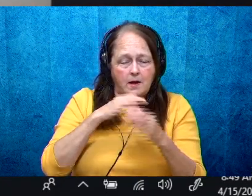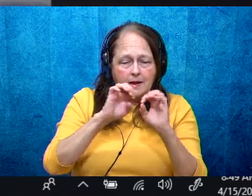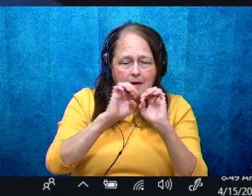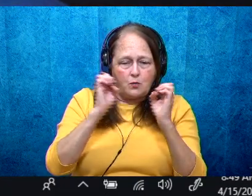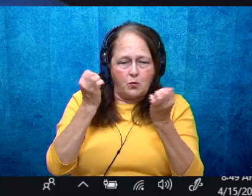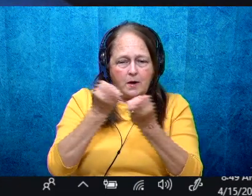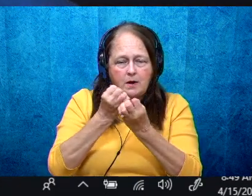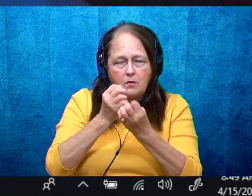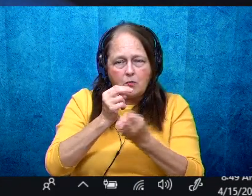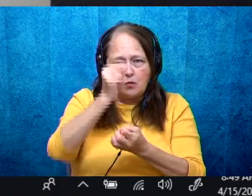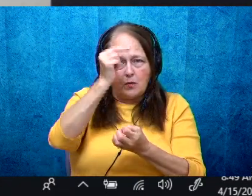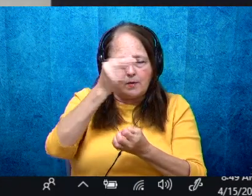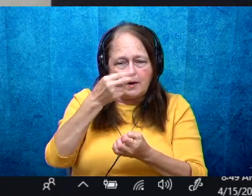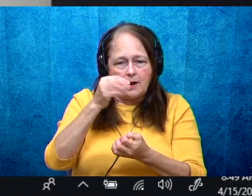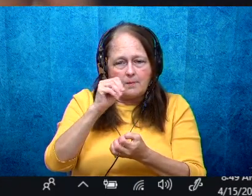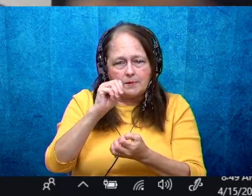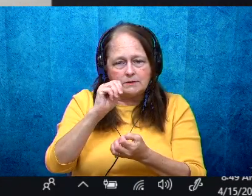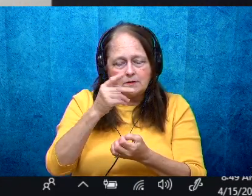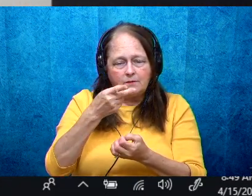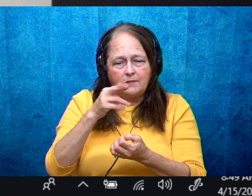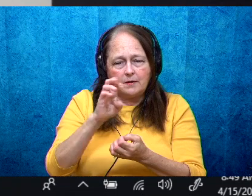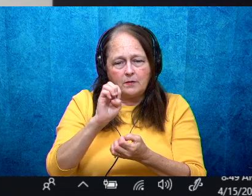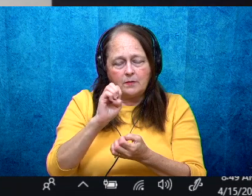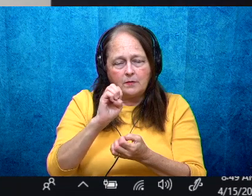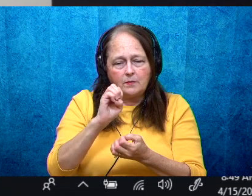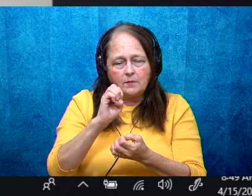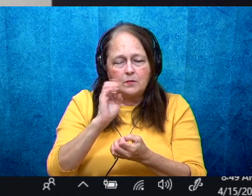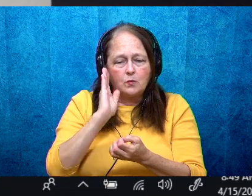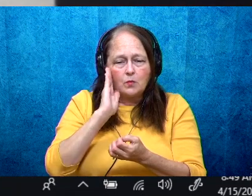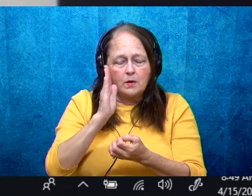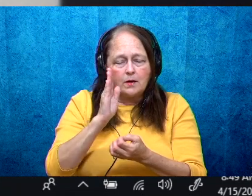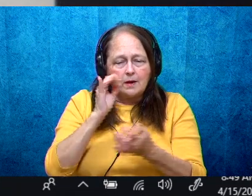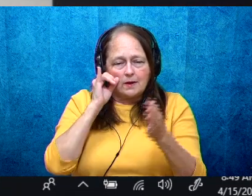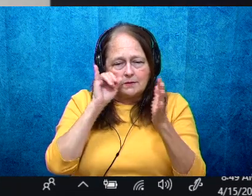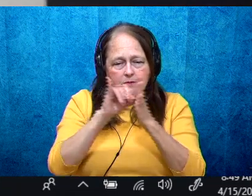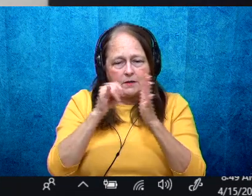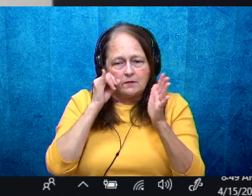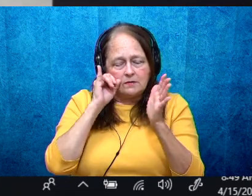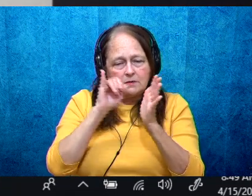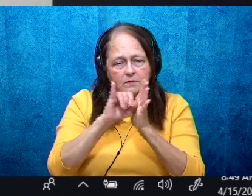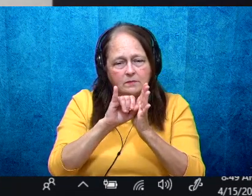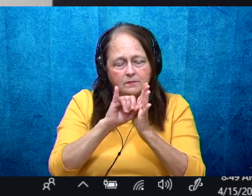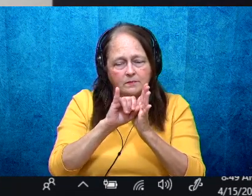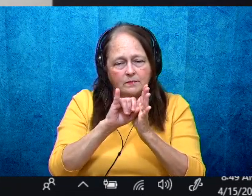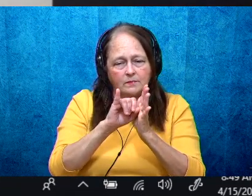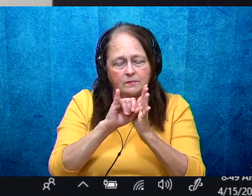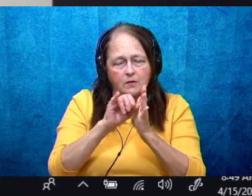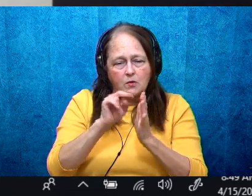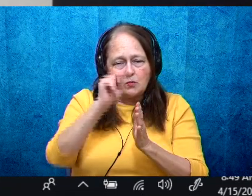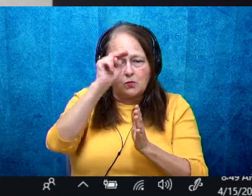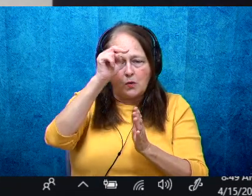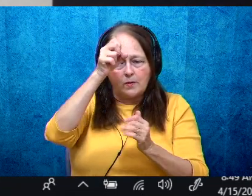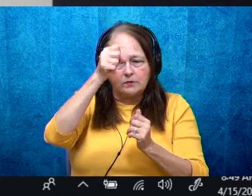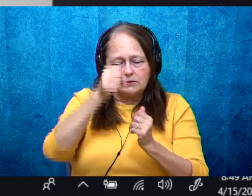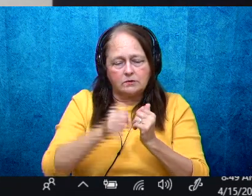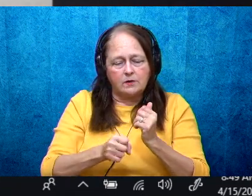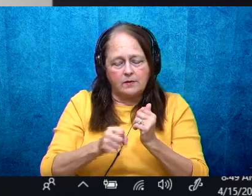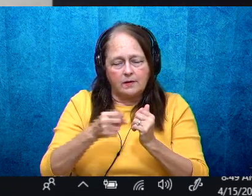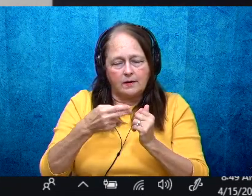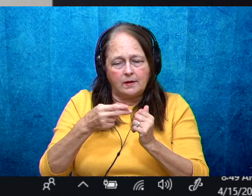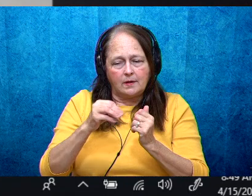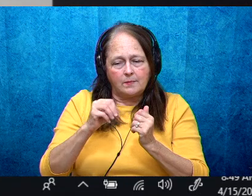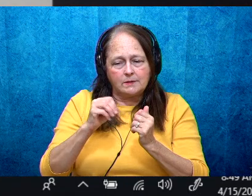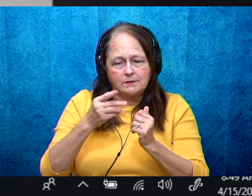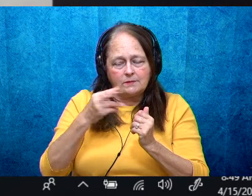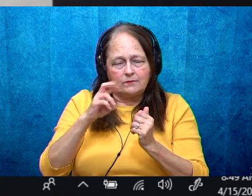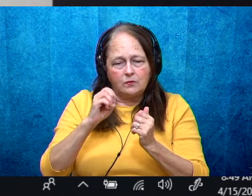northern hemisphere from the southern hemisphere. And we're going to be identifying the northern hemisphere because the northern and southern hemisphere are opposites. They're going to